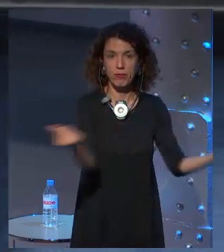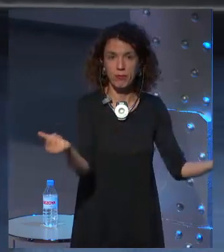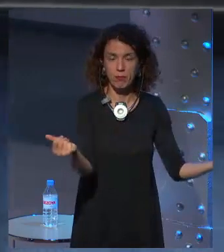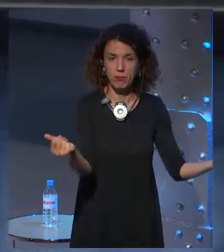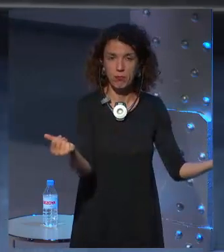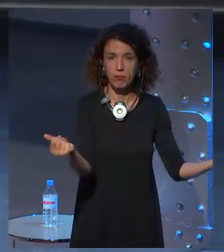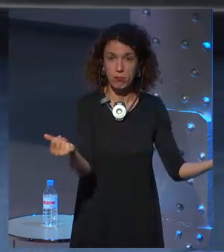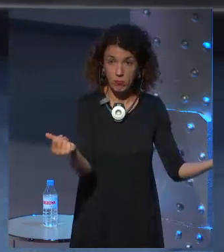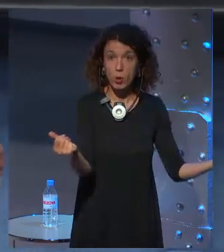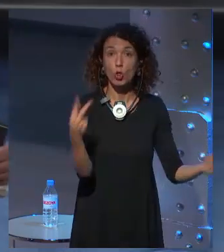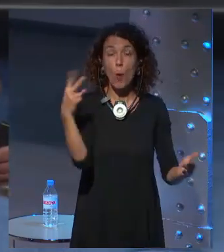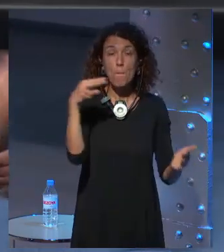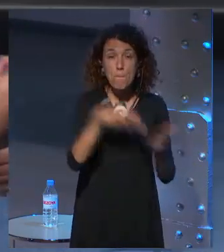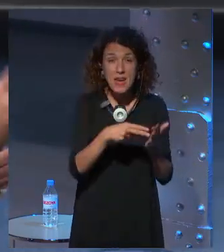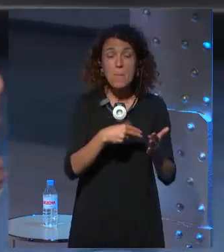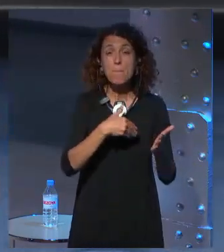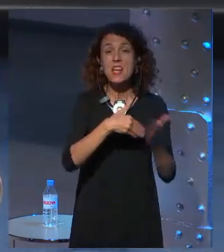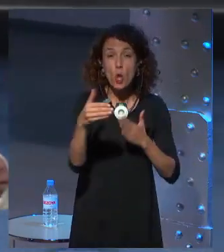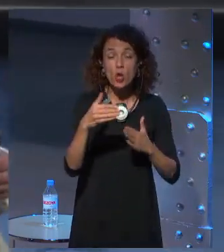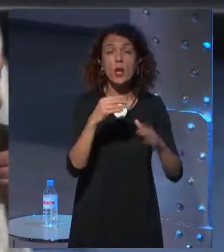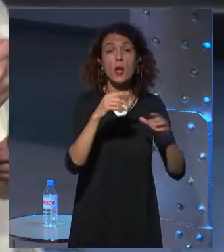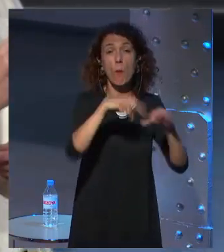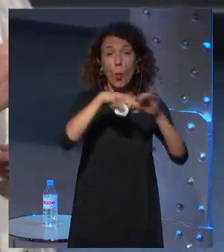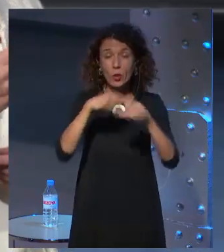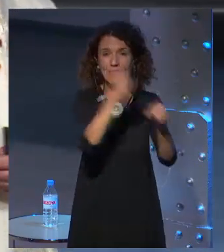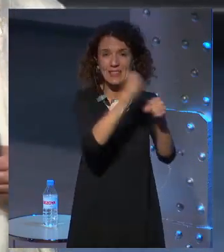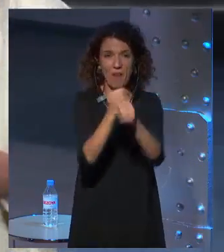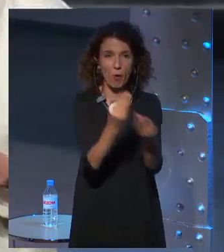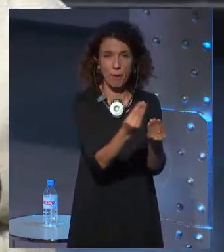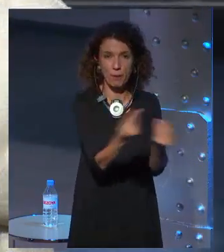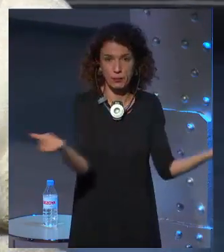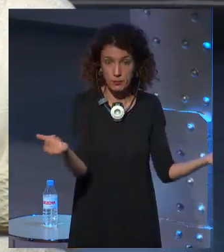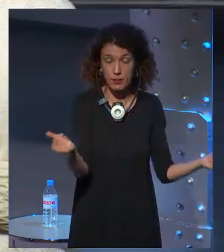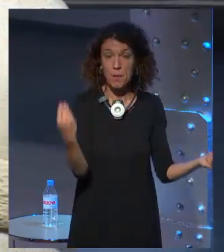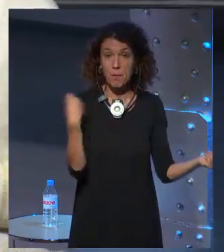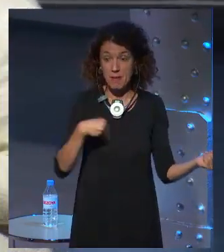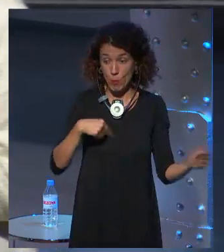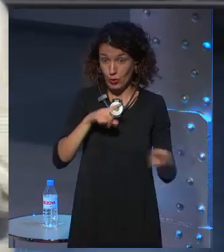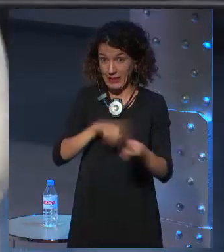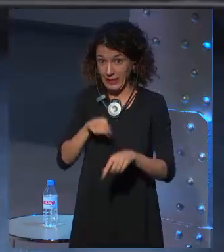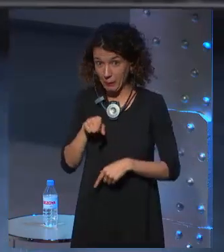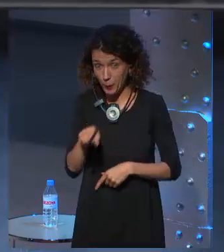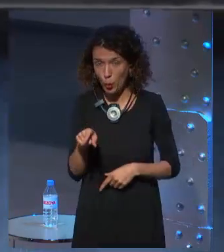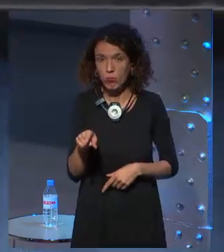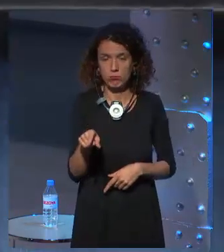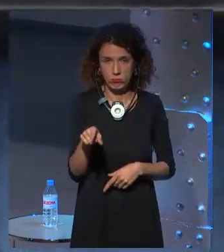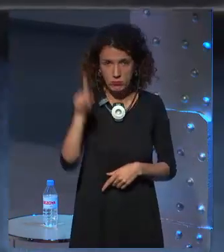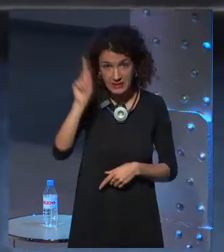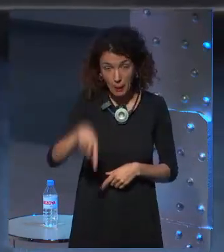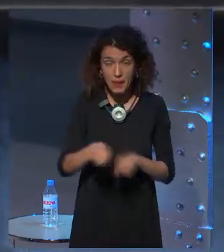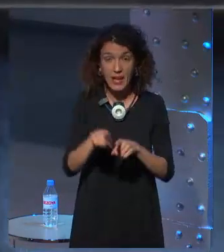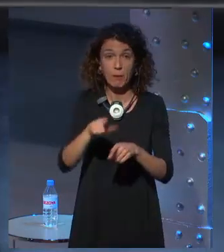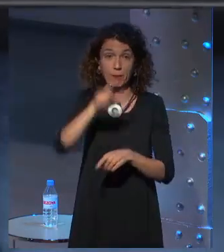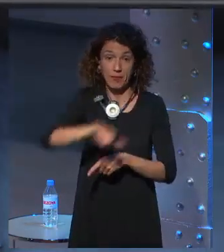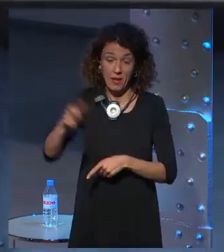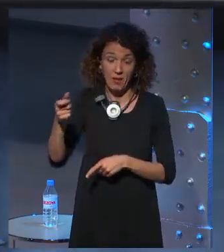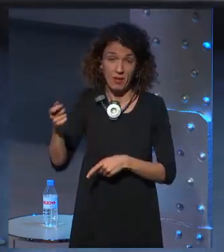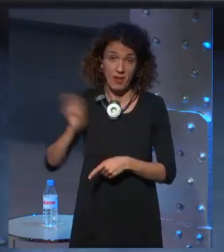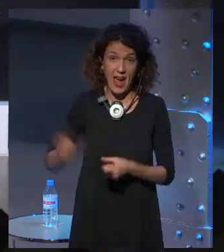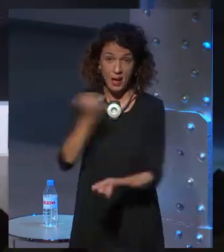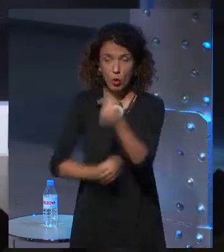2 billion jobs. At the same time, economists who are surveying employers around the world tell us that our employers